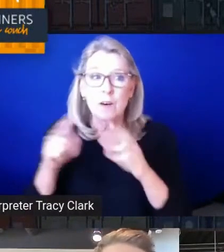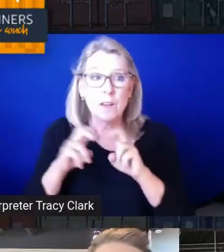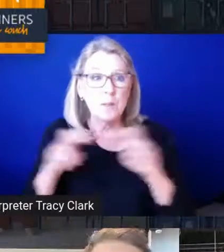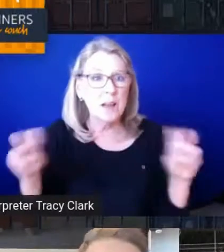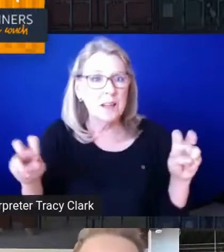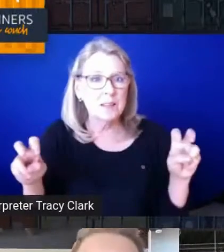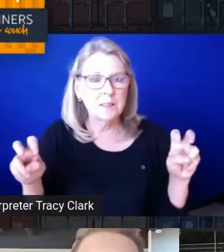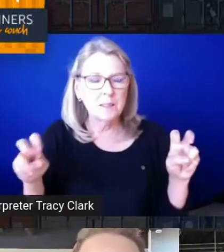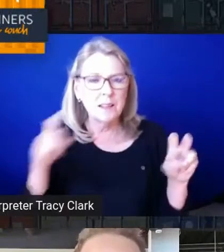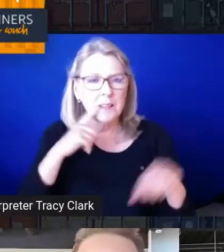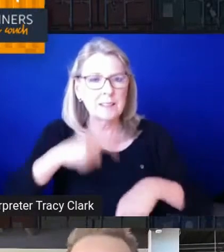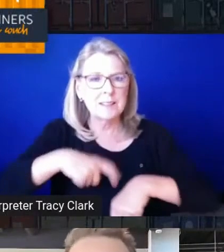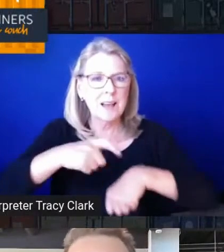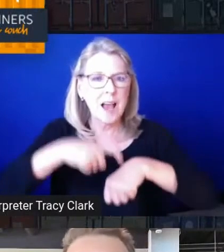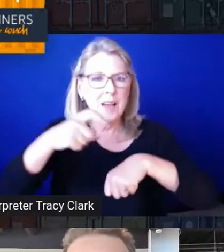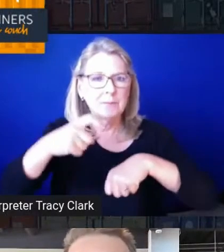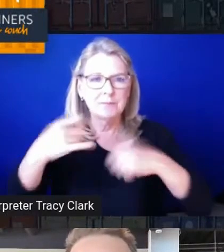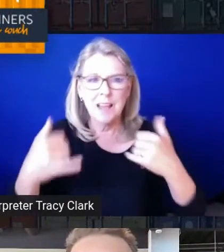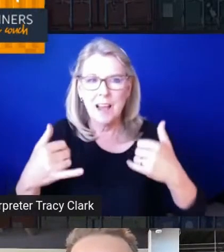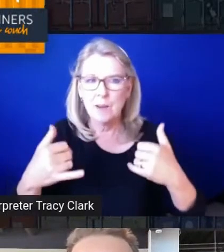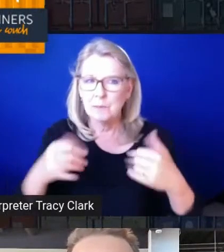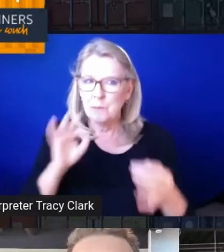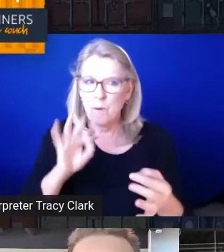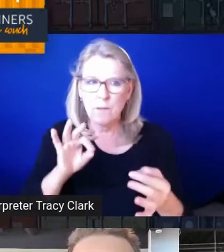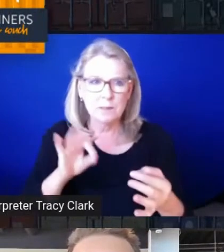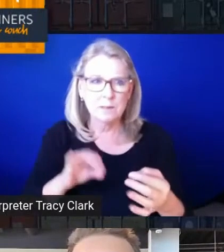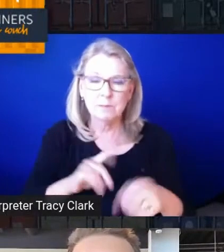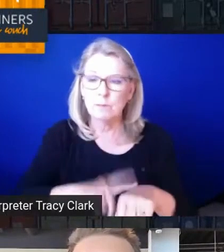got a 15-minute break, and